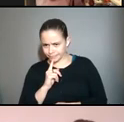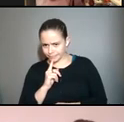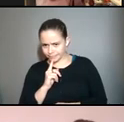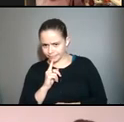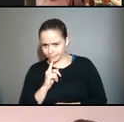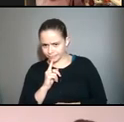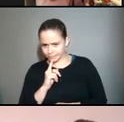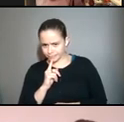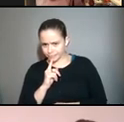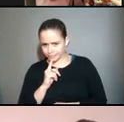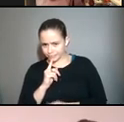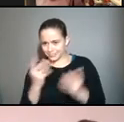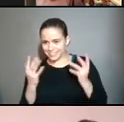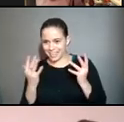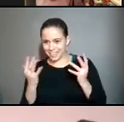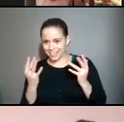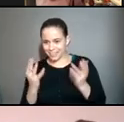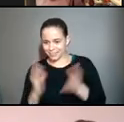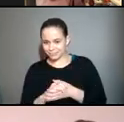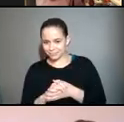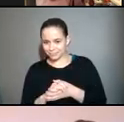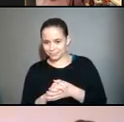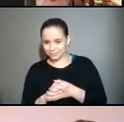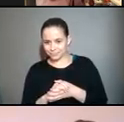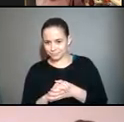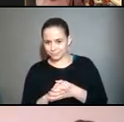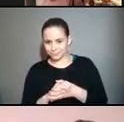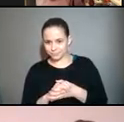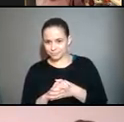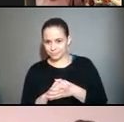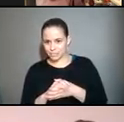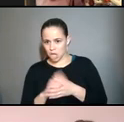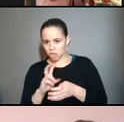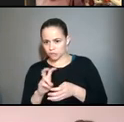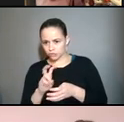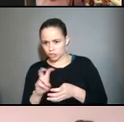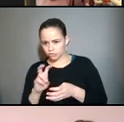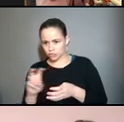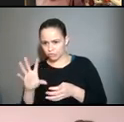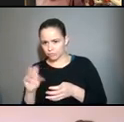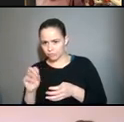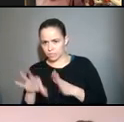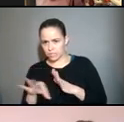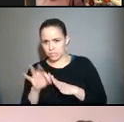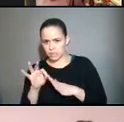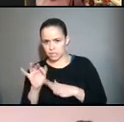What? Yay. 57 times 50. So what the?